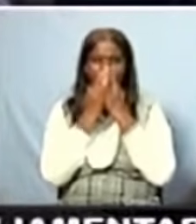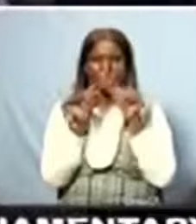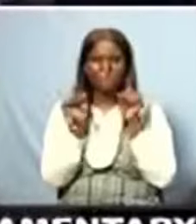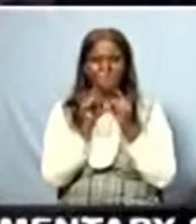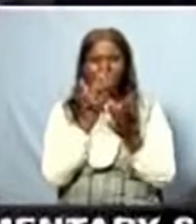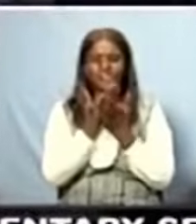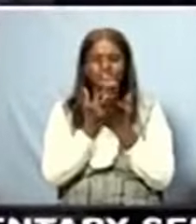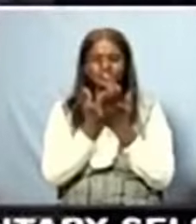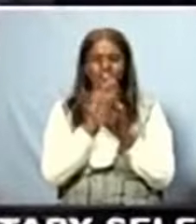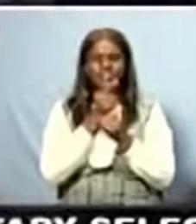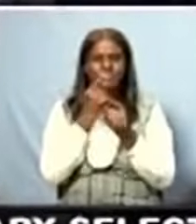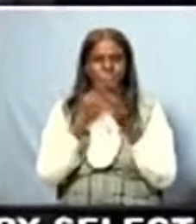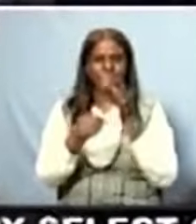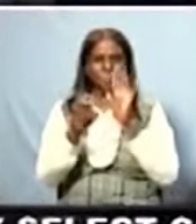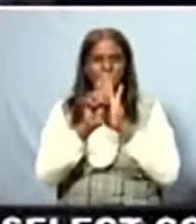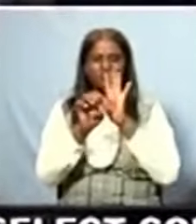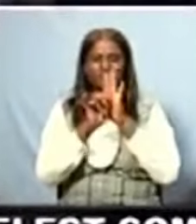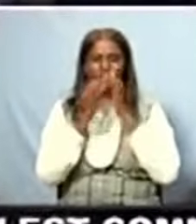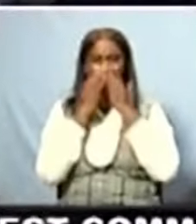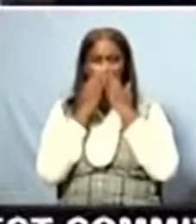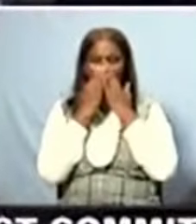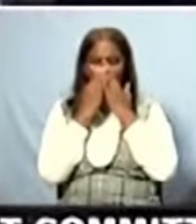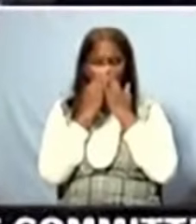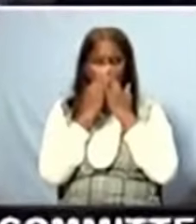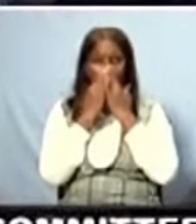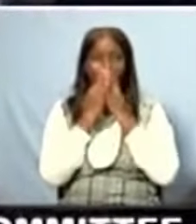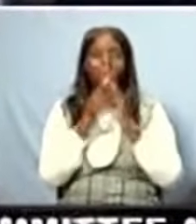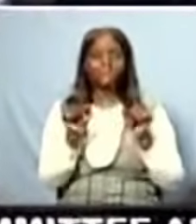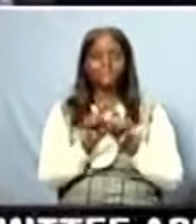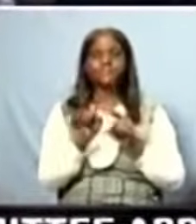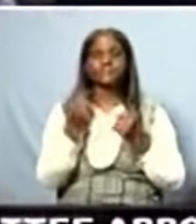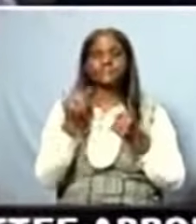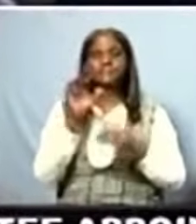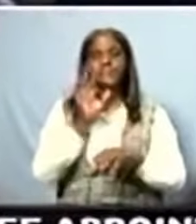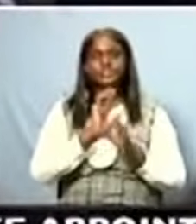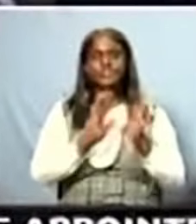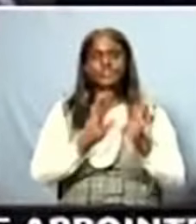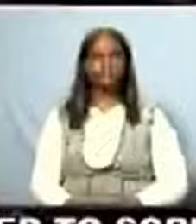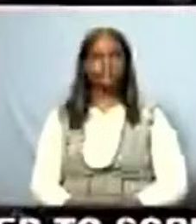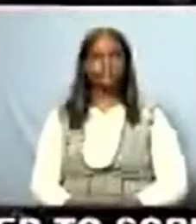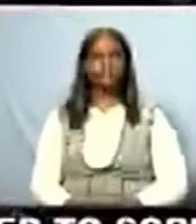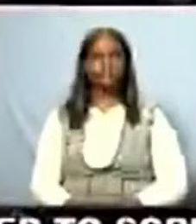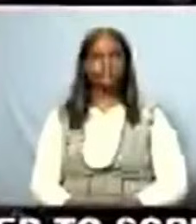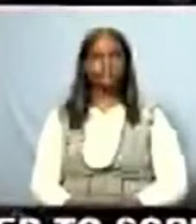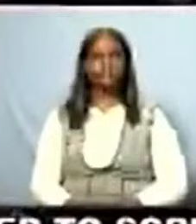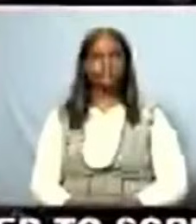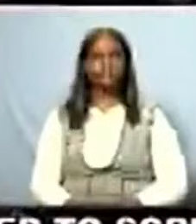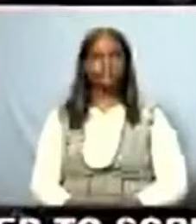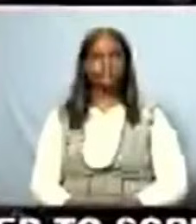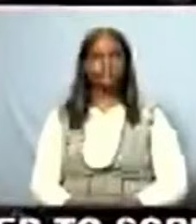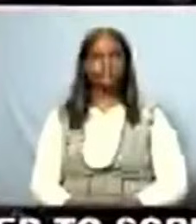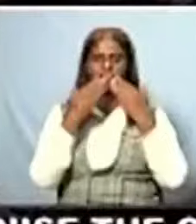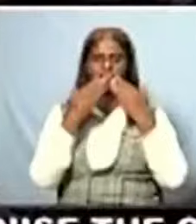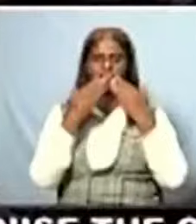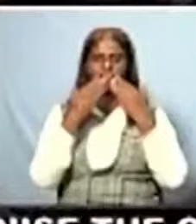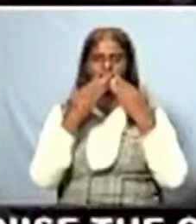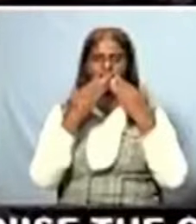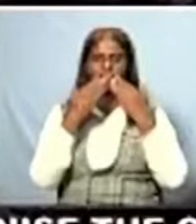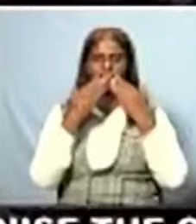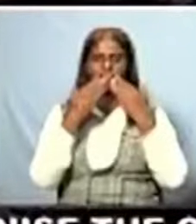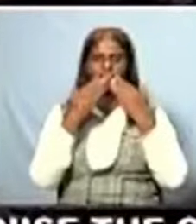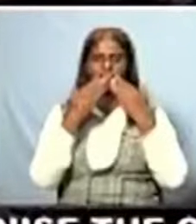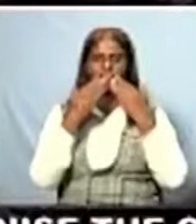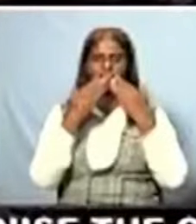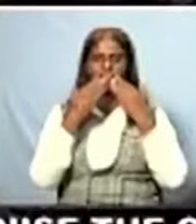suggesting just an example? What is there any other option? Okay, thank you, Honorable Kambita, just for guidance.